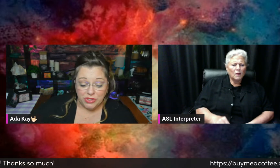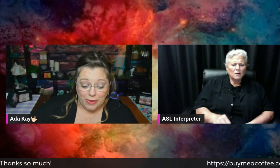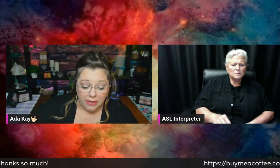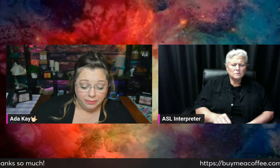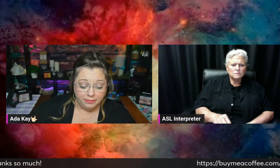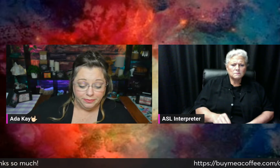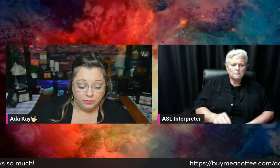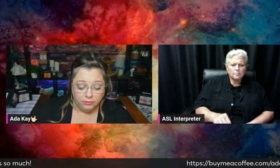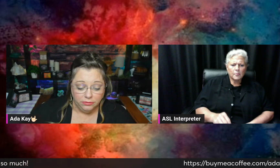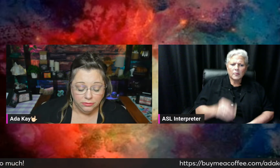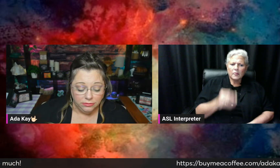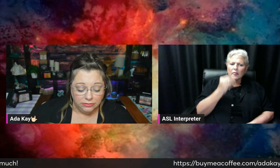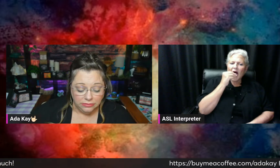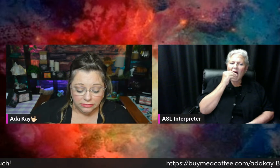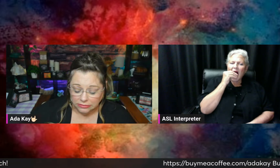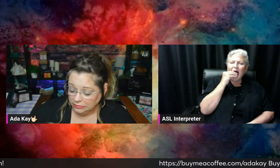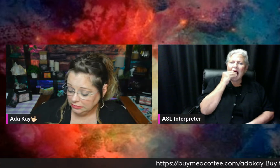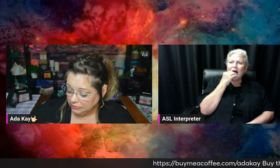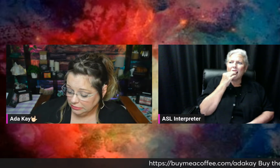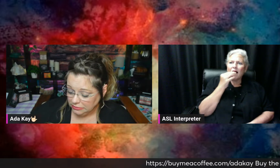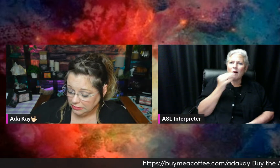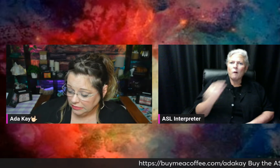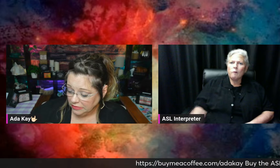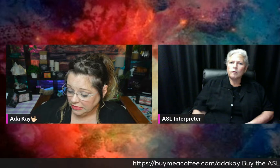That was spam.